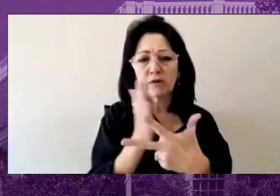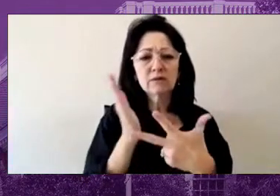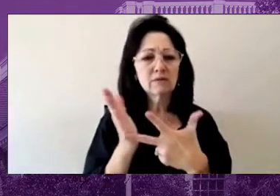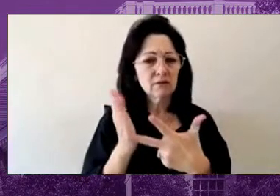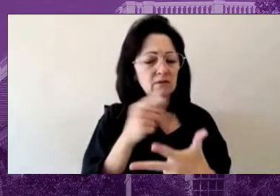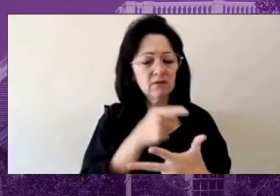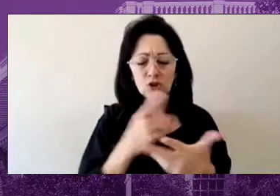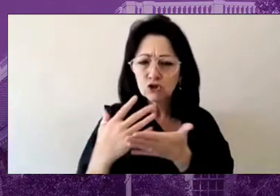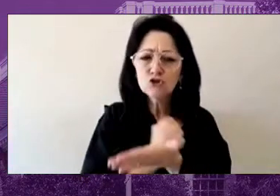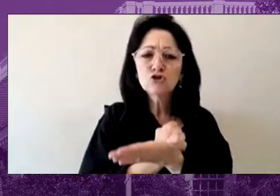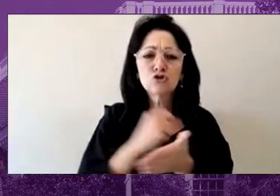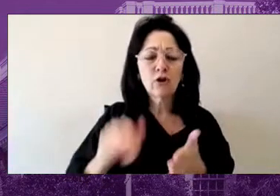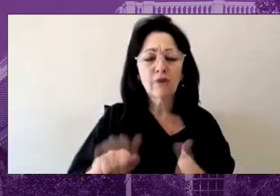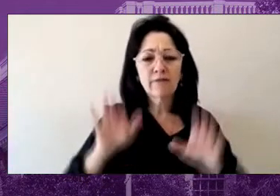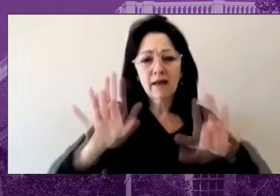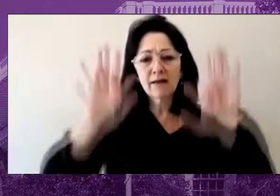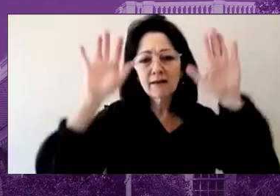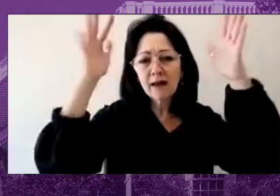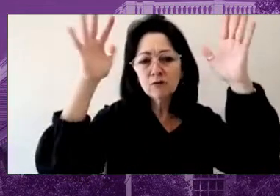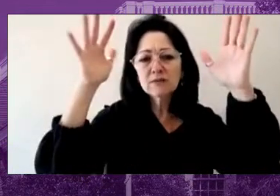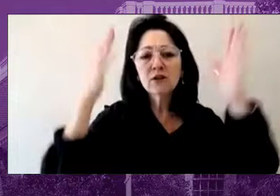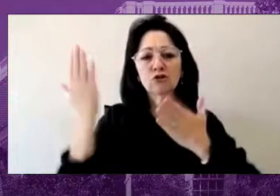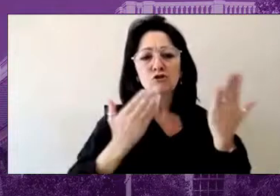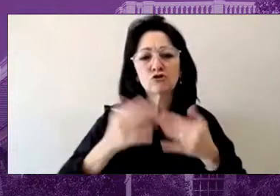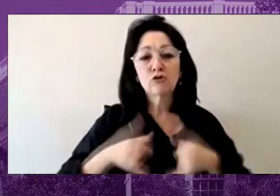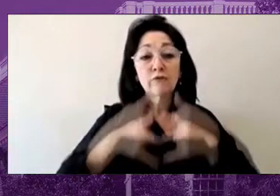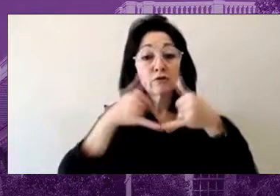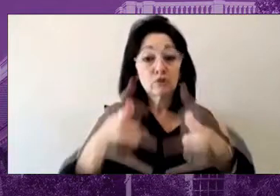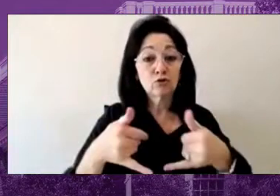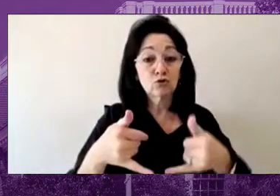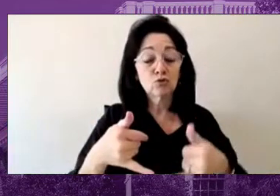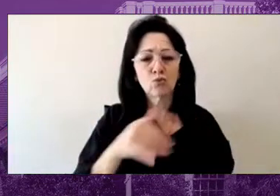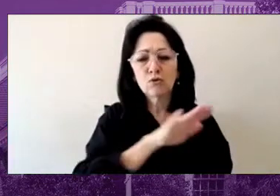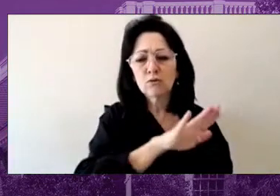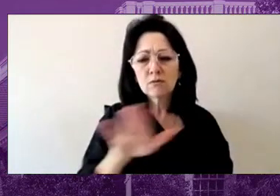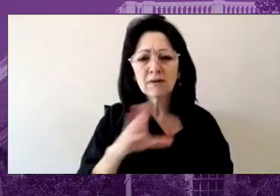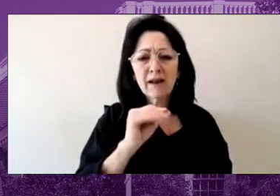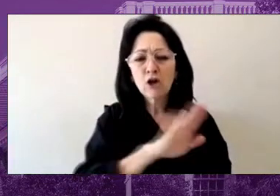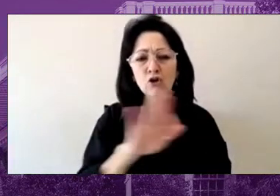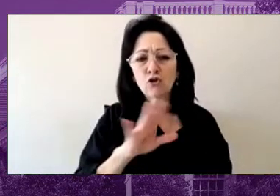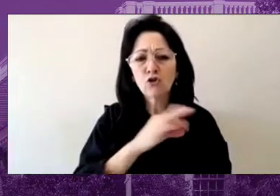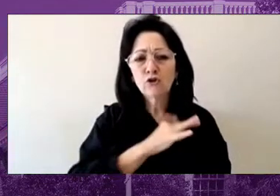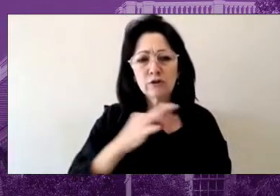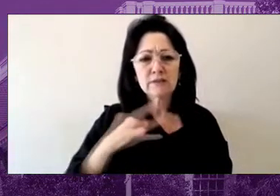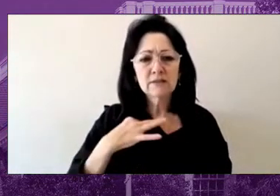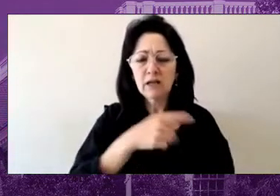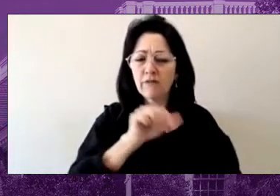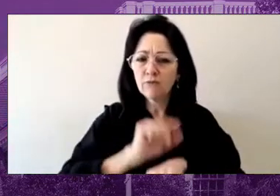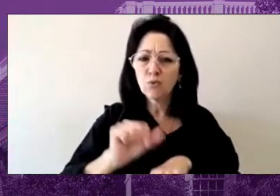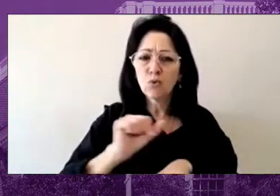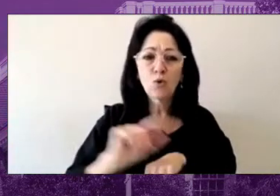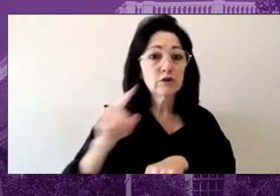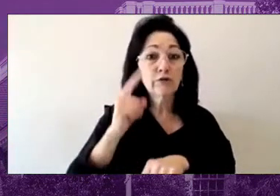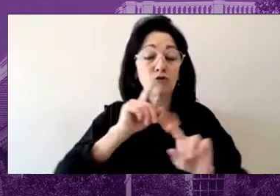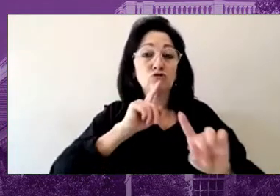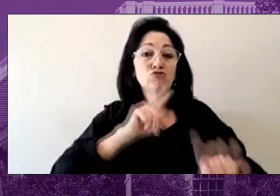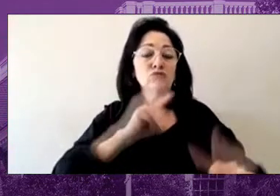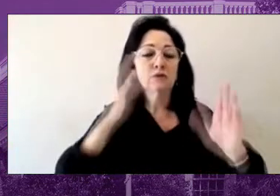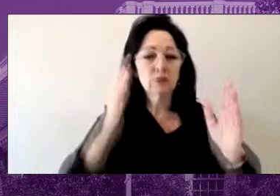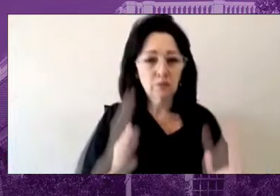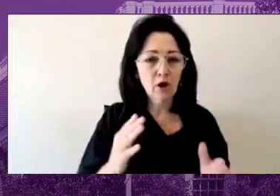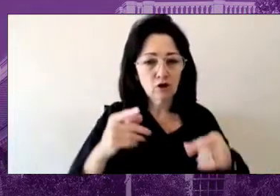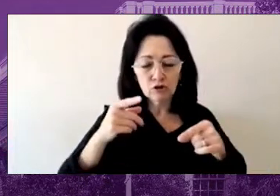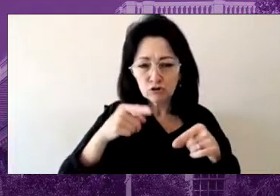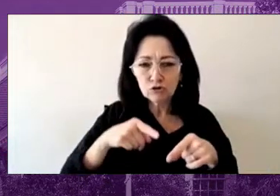Service Award, as all three entities and their staff acted as first responders for survivors in the first state throughout the